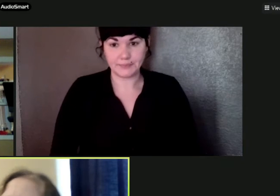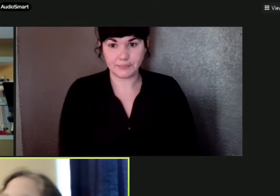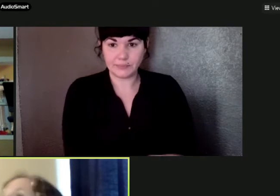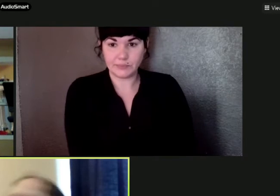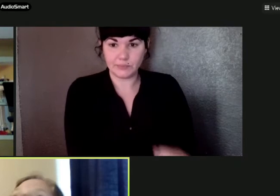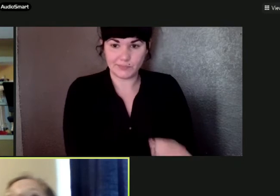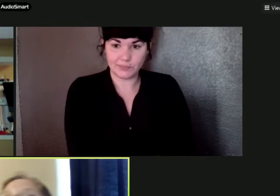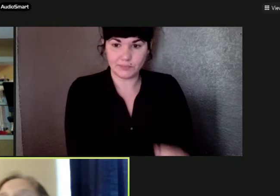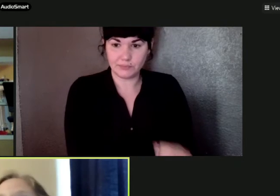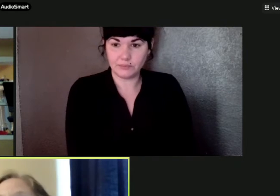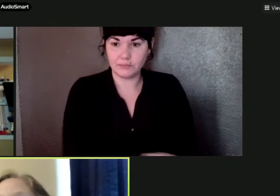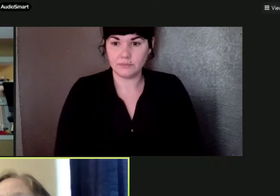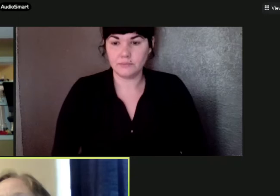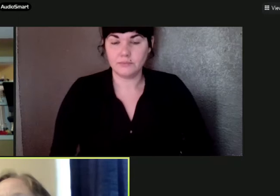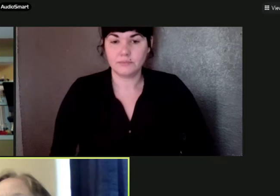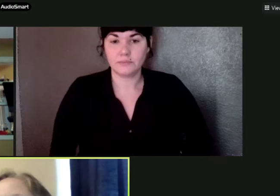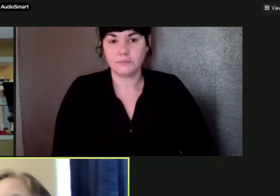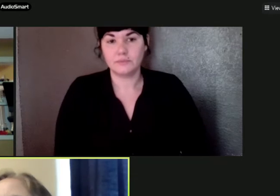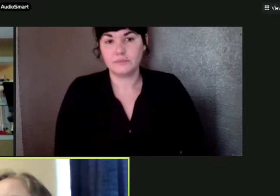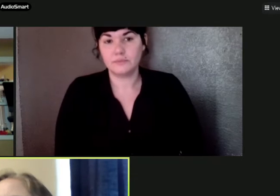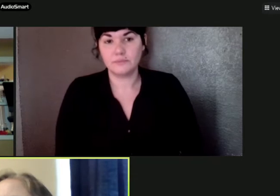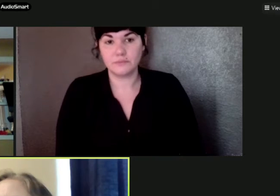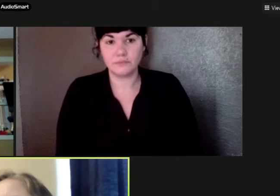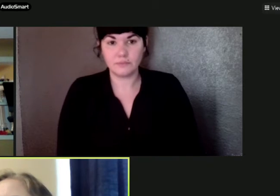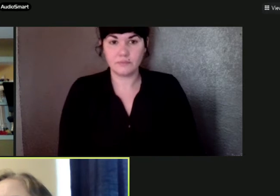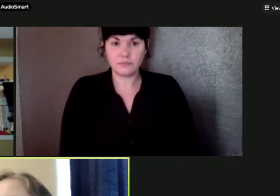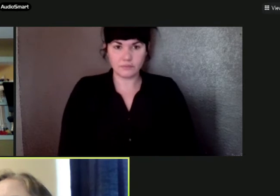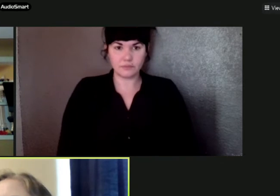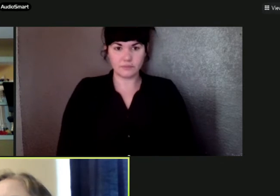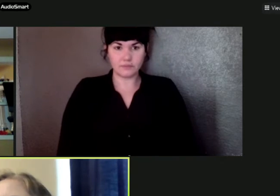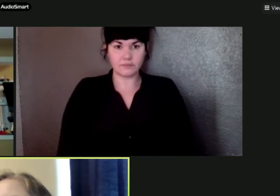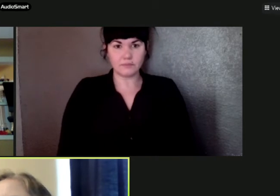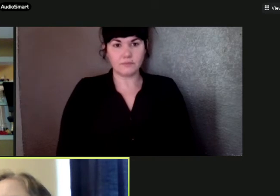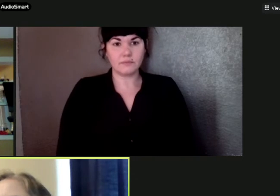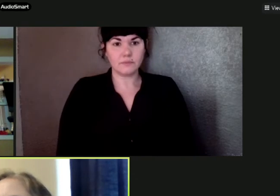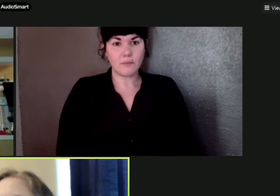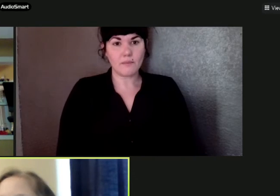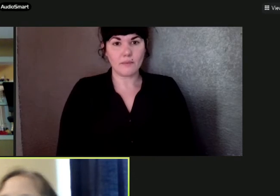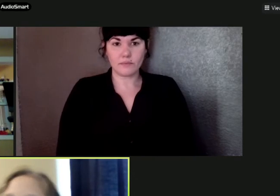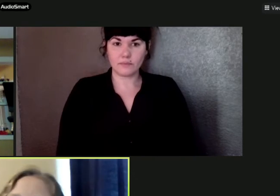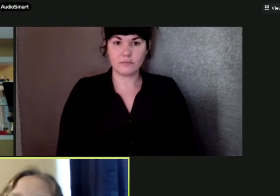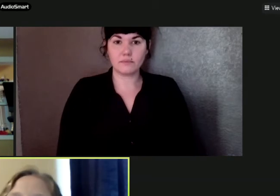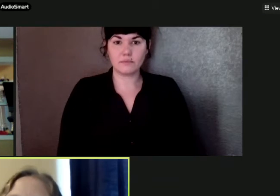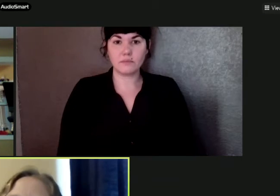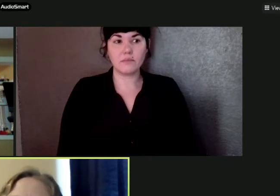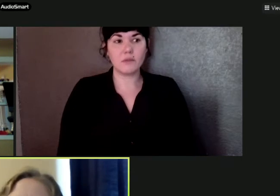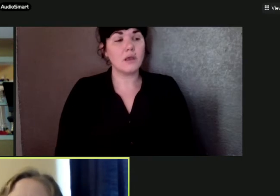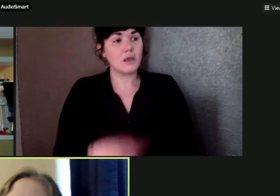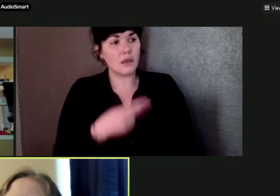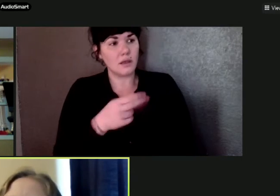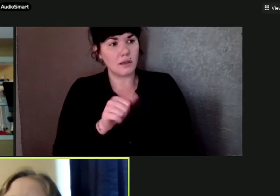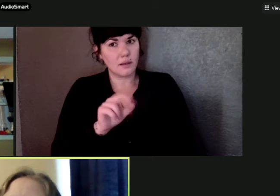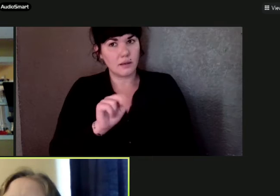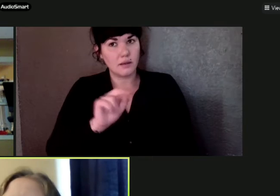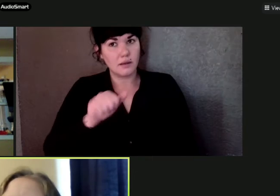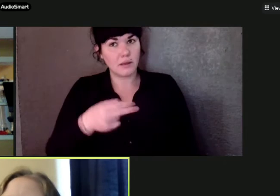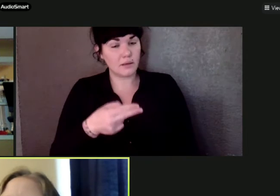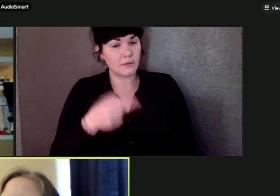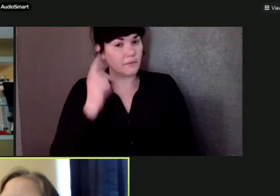And so, I think, Hannah, it sounds like the health department is still recommending